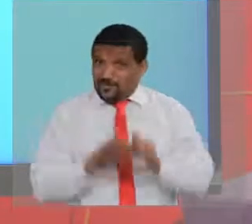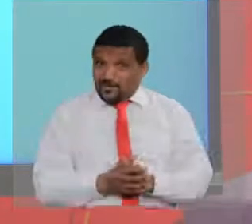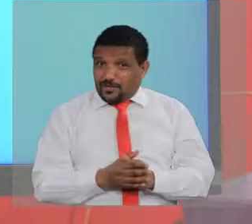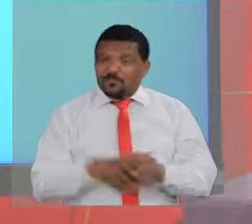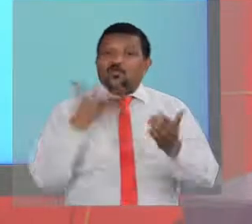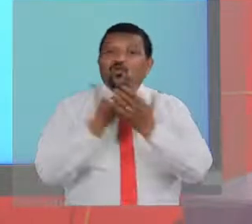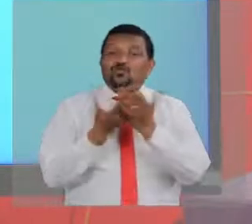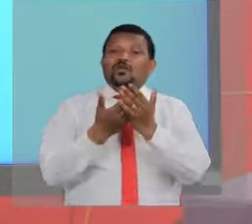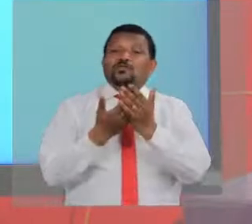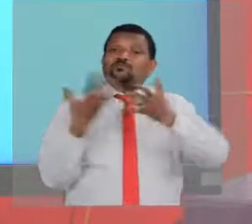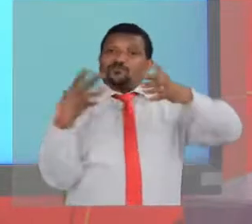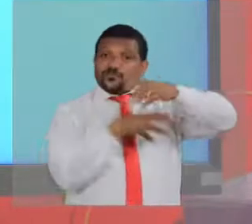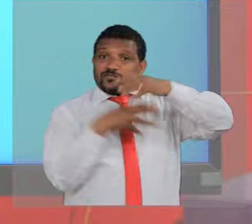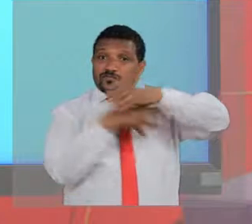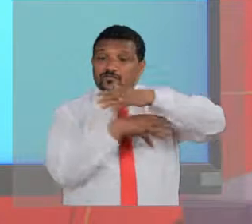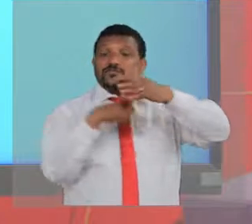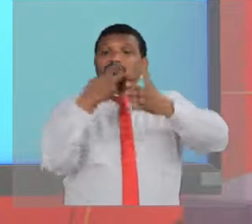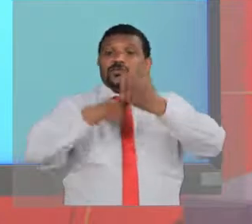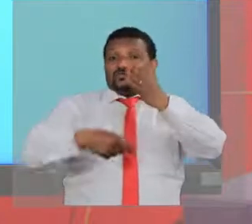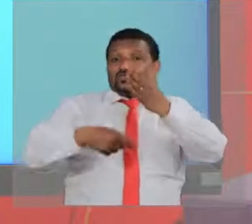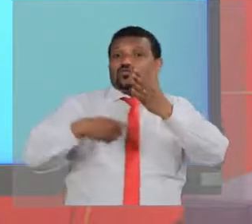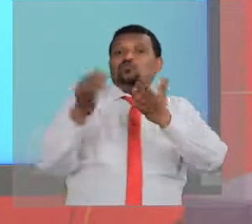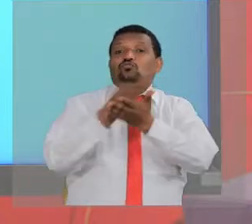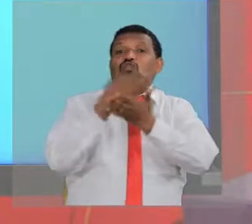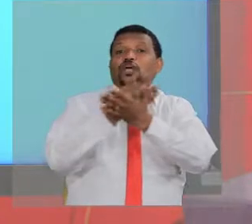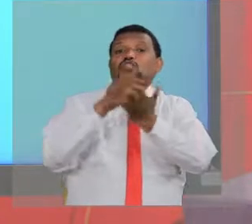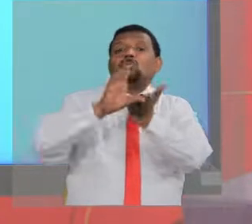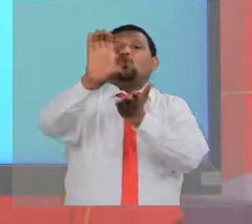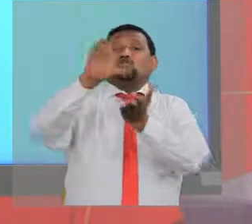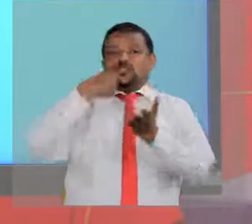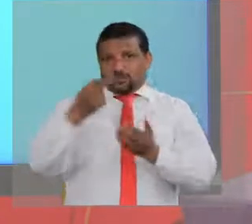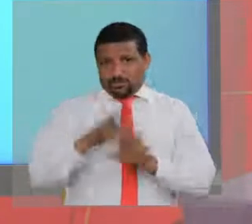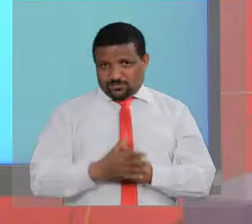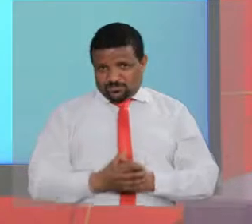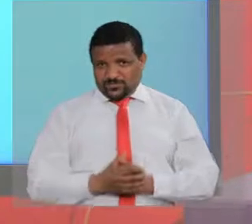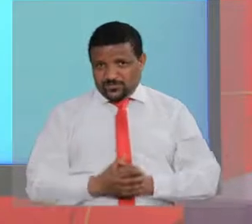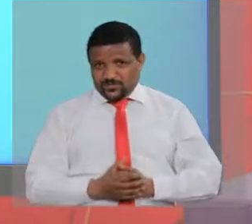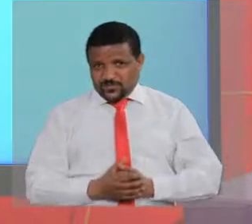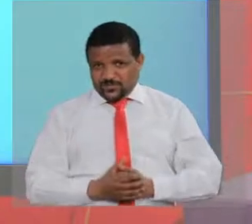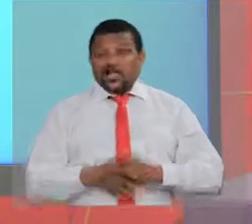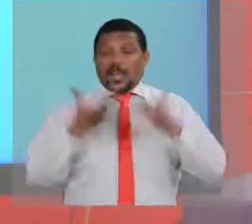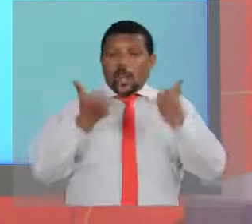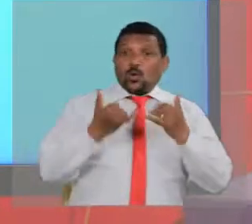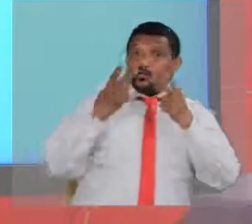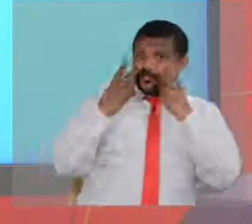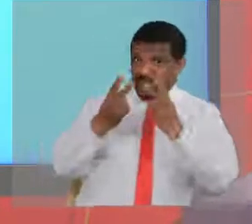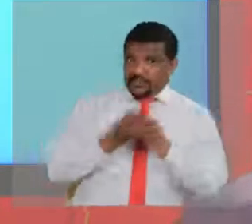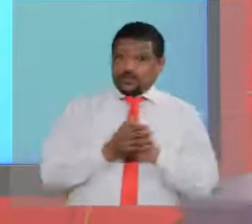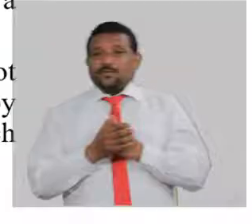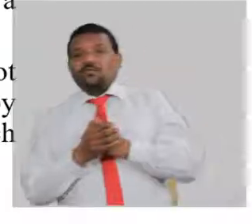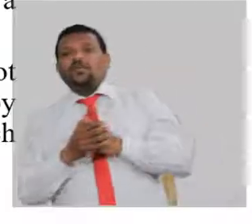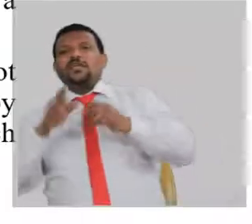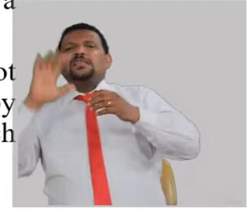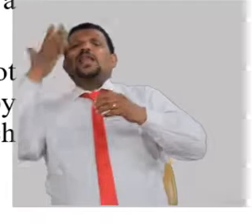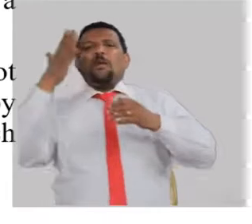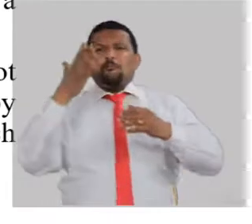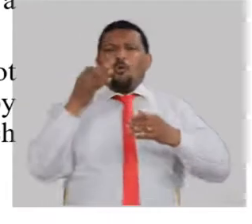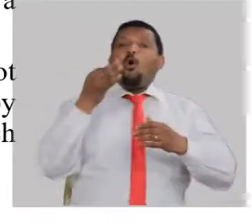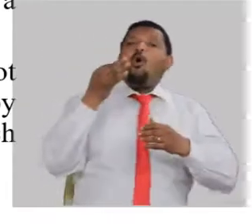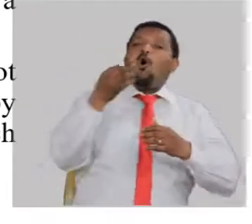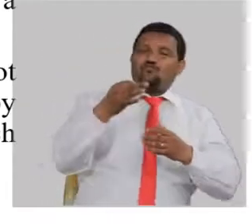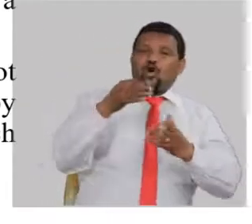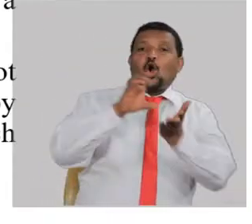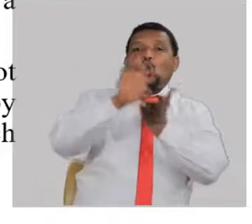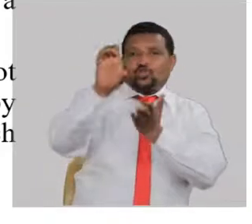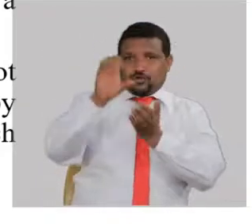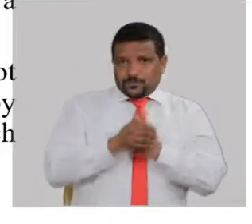of inputs used in production is called cost. Now let's see the types of cost. The private